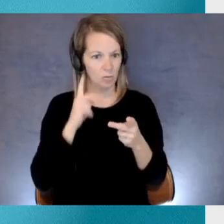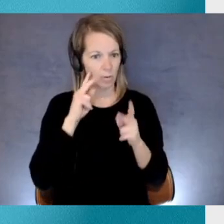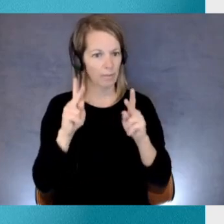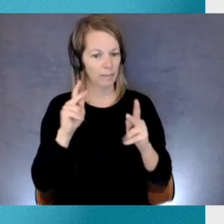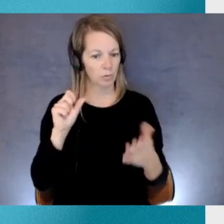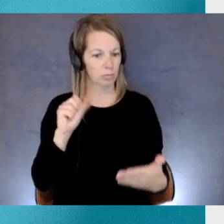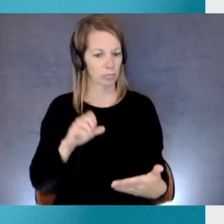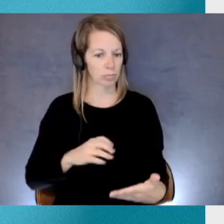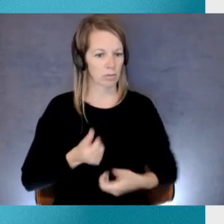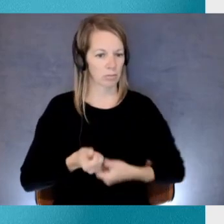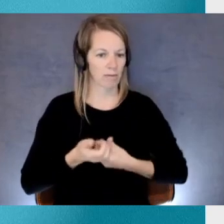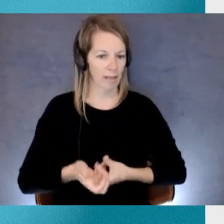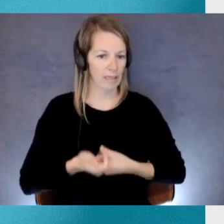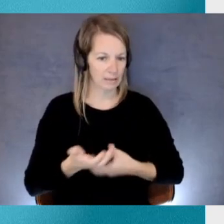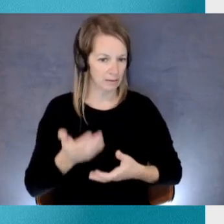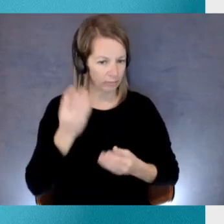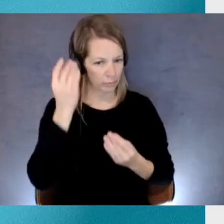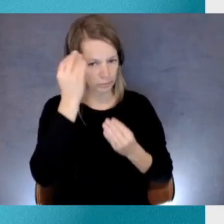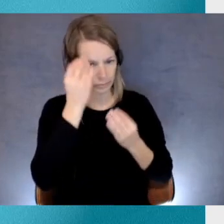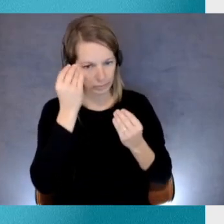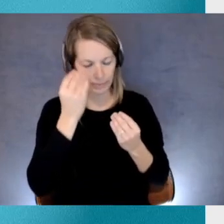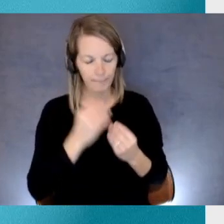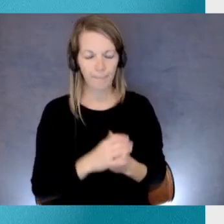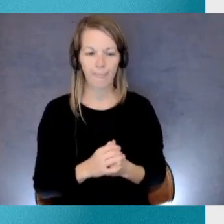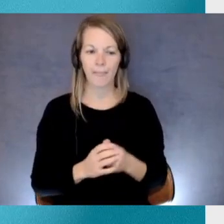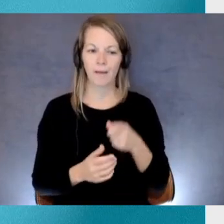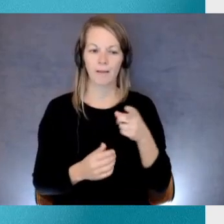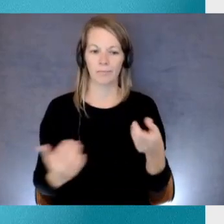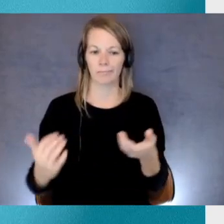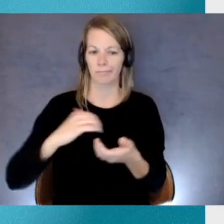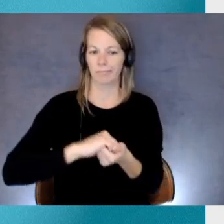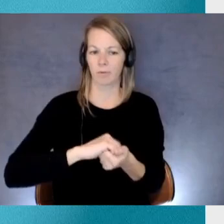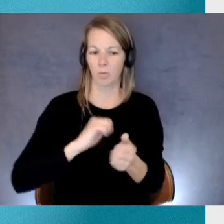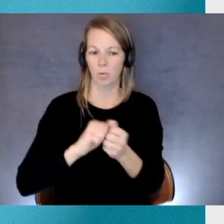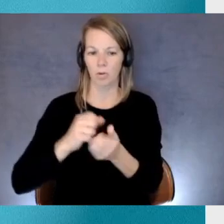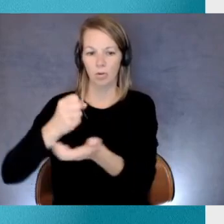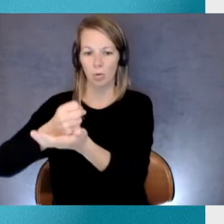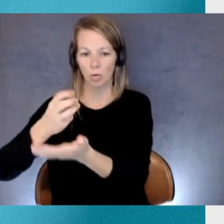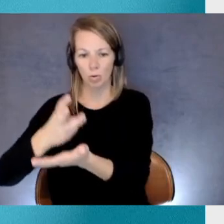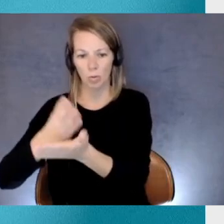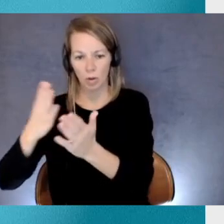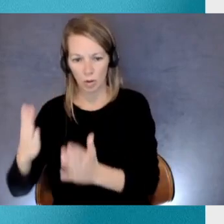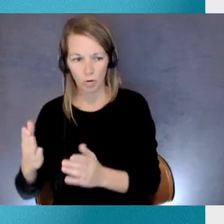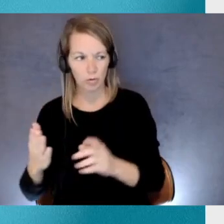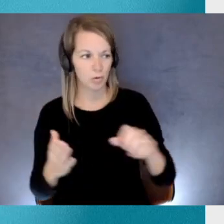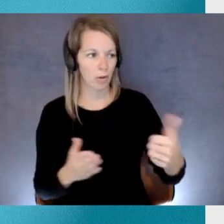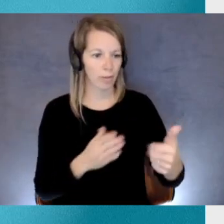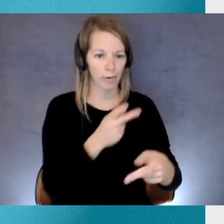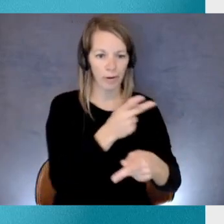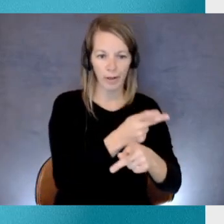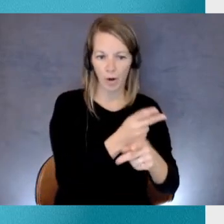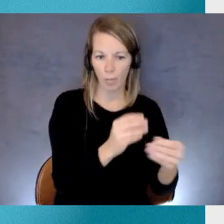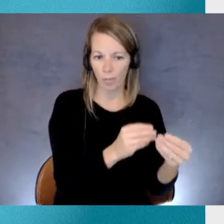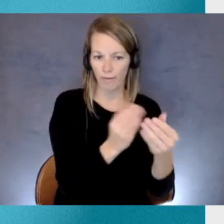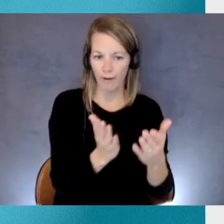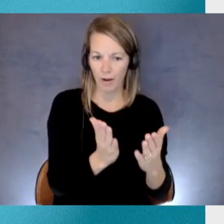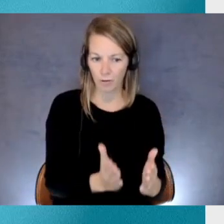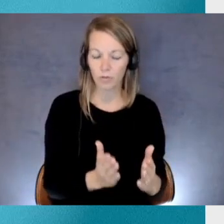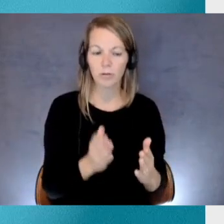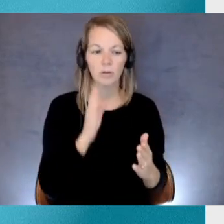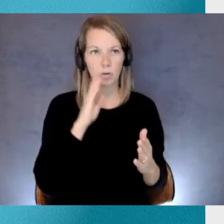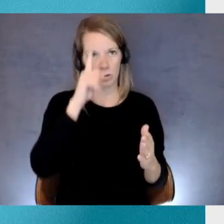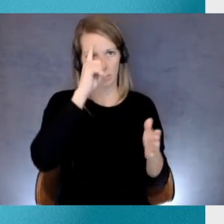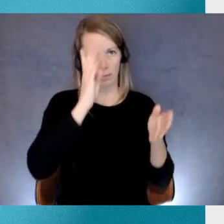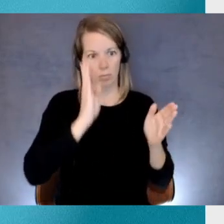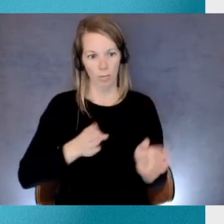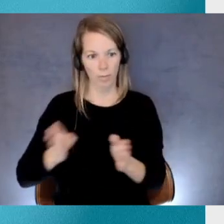as a reflective tool. And so this was done in conjunction with social workers and other care providers to help people prepare